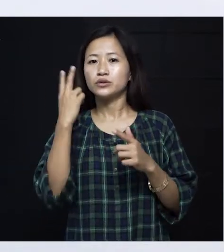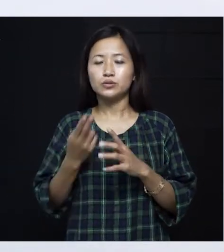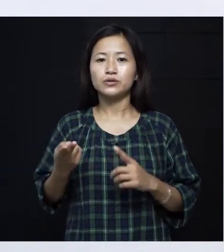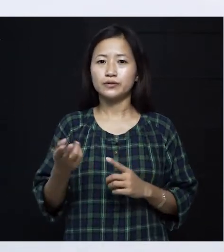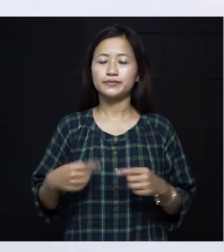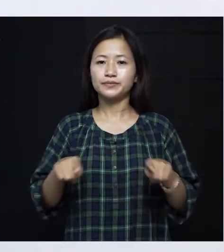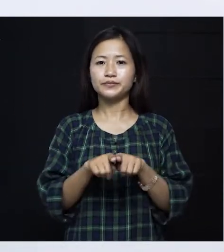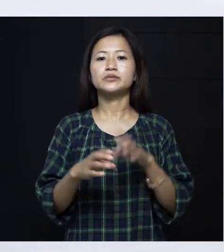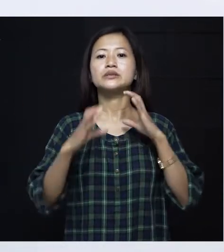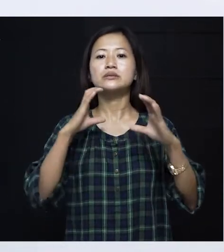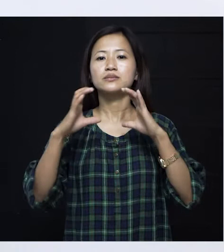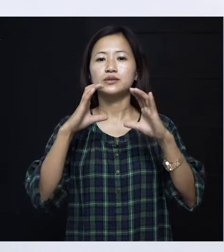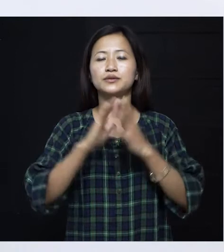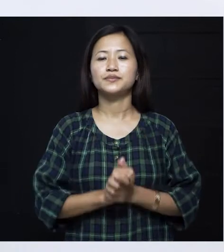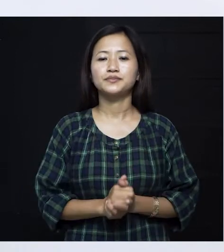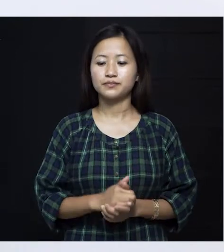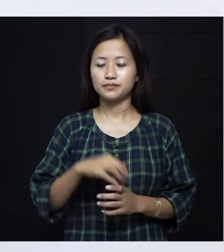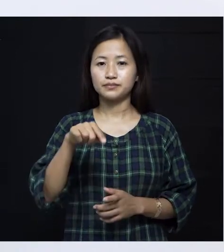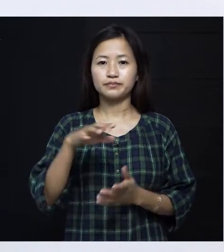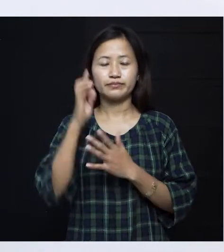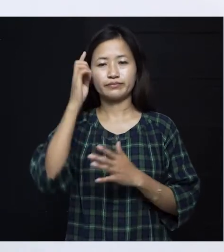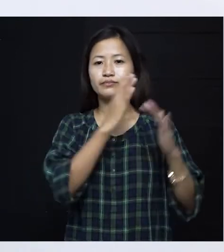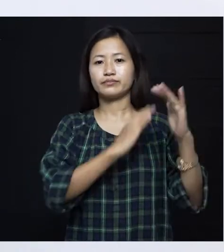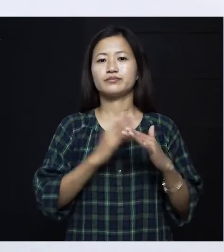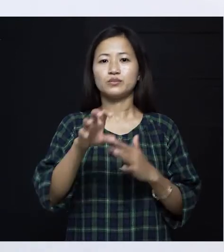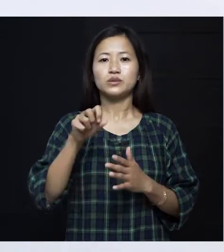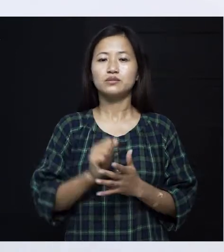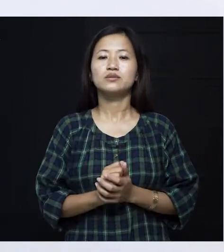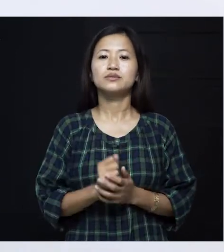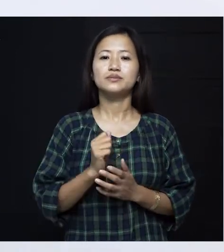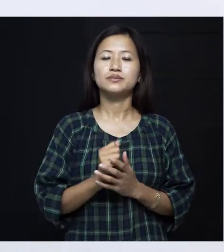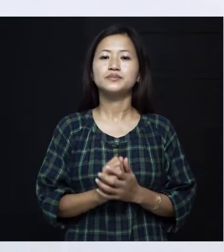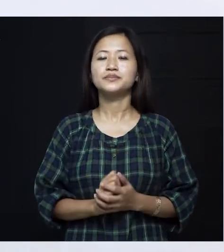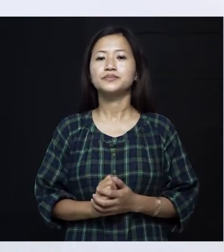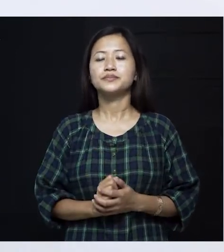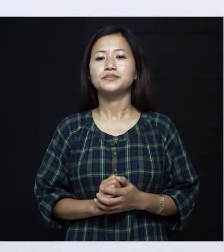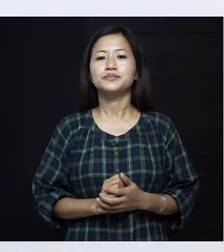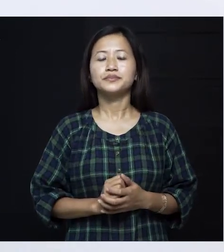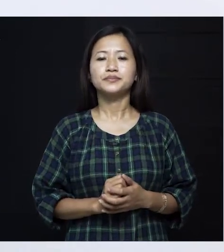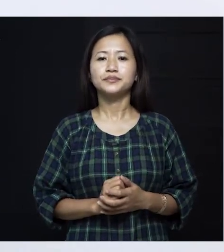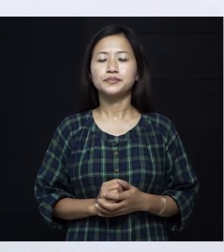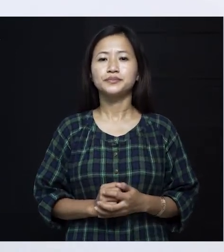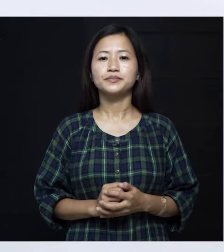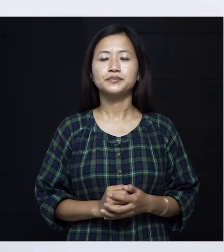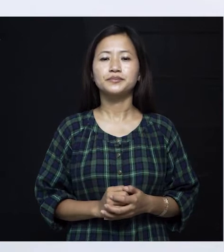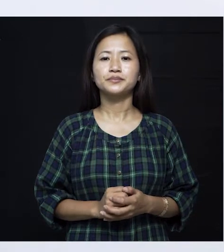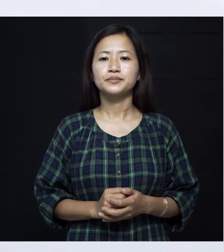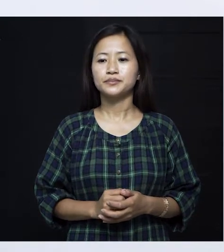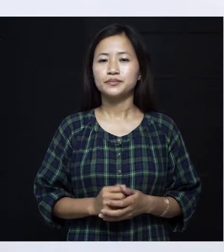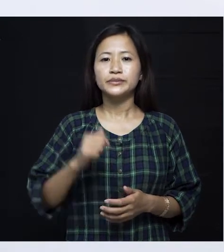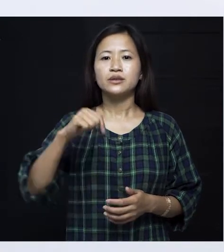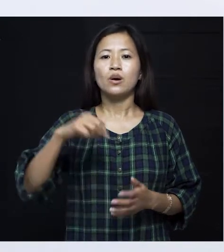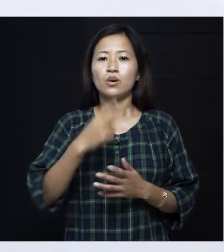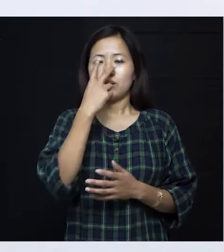okay? So I hope you got it now. So chapter 9, transport and communication, okay?